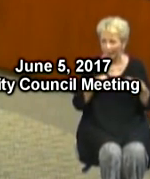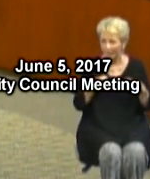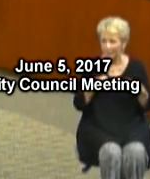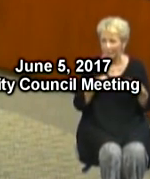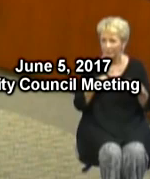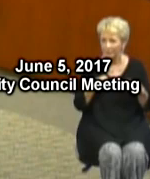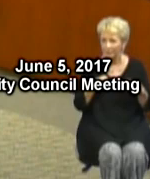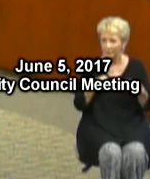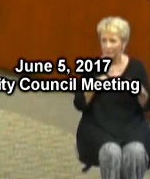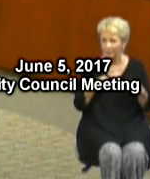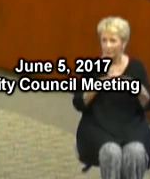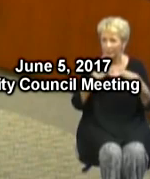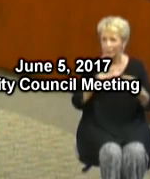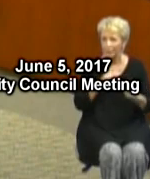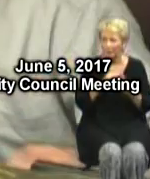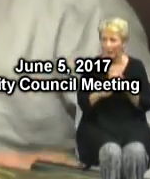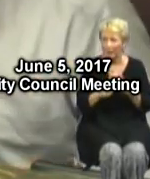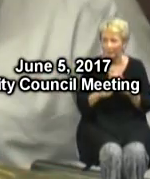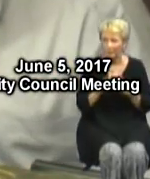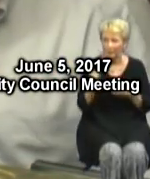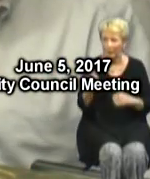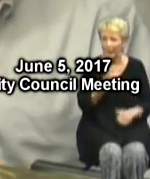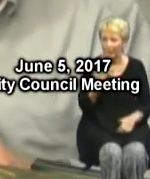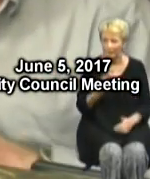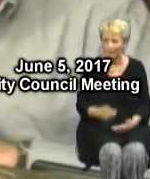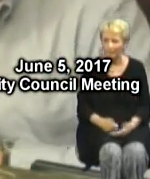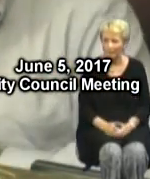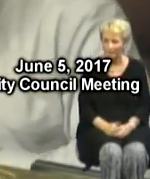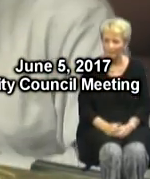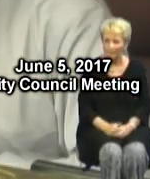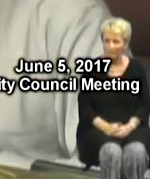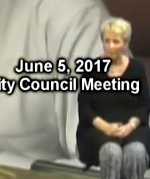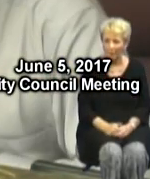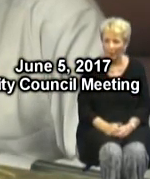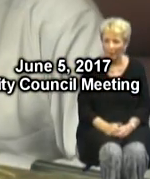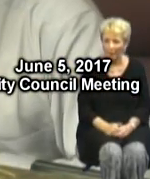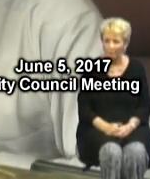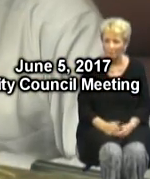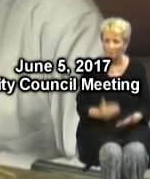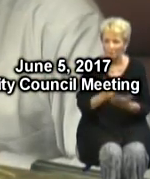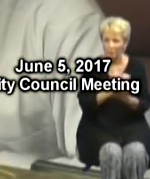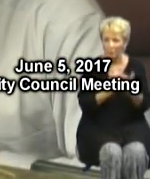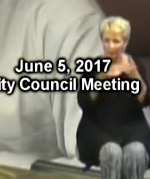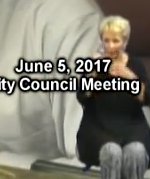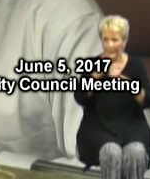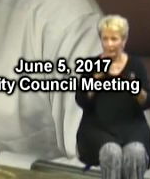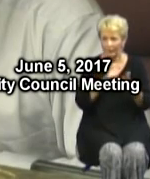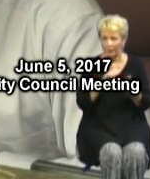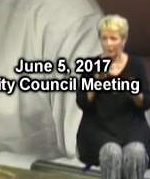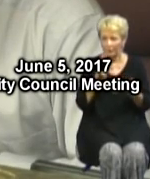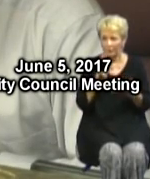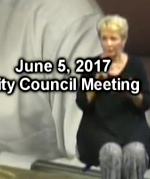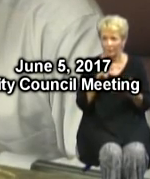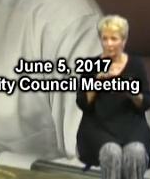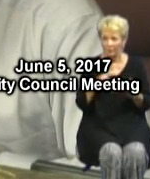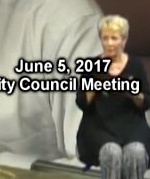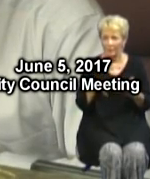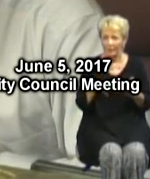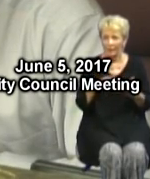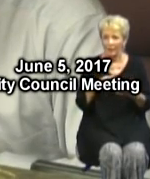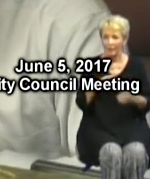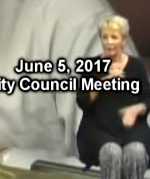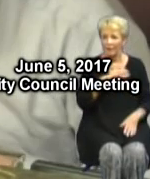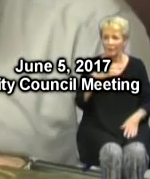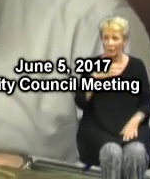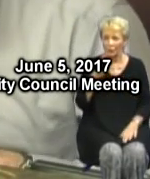aye. Aye. Motion passes unanimous. Next on our agenda, consideration of the appointments for boards of commission, the